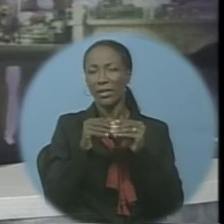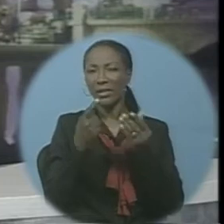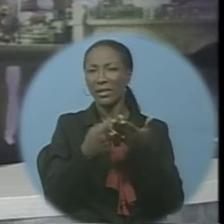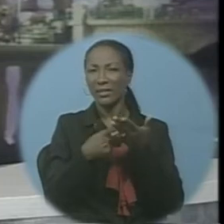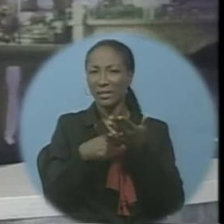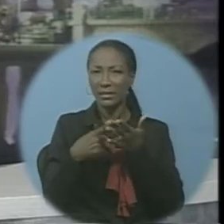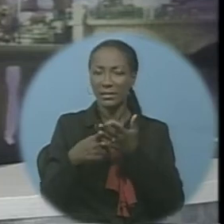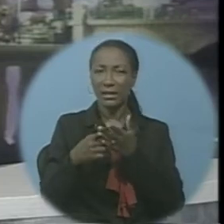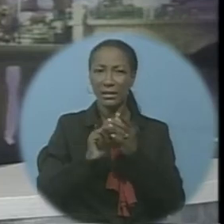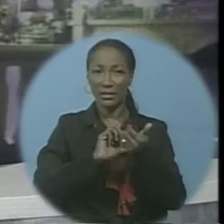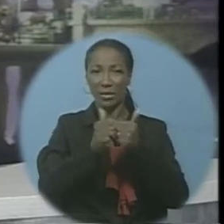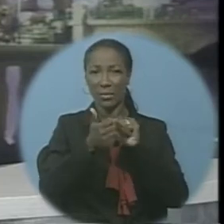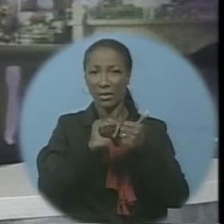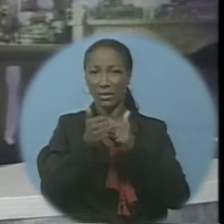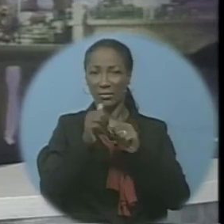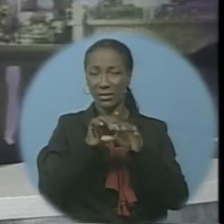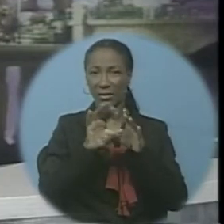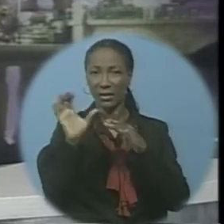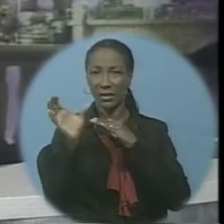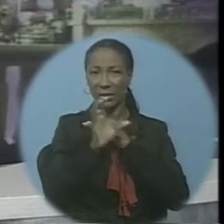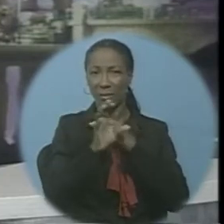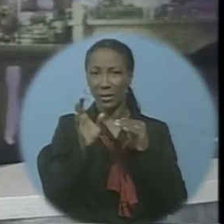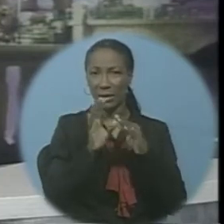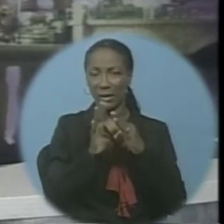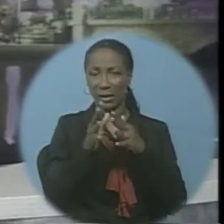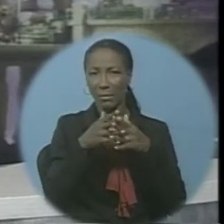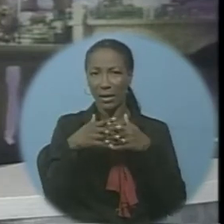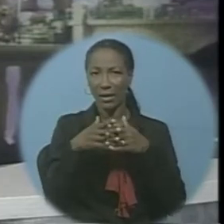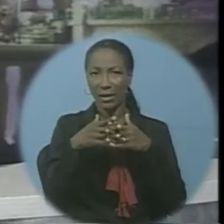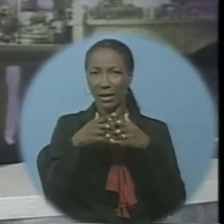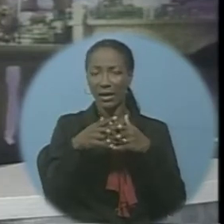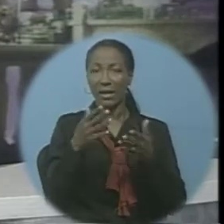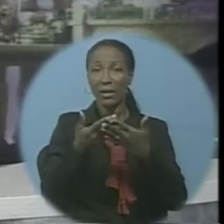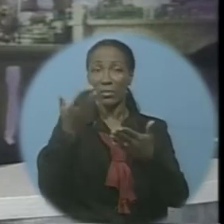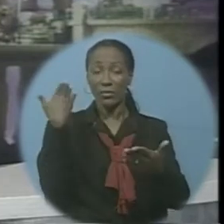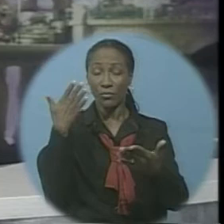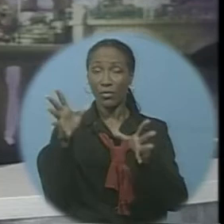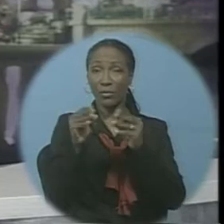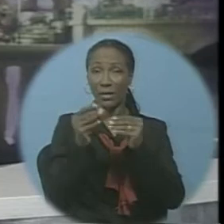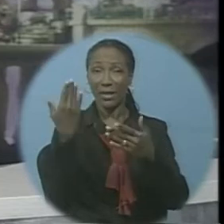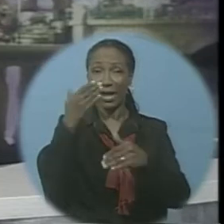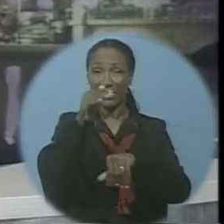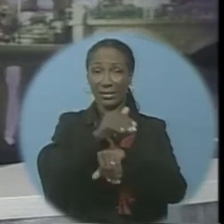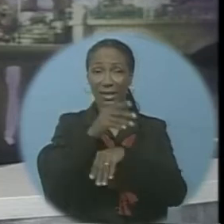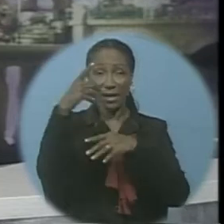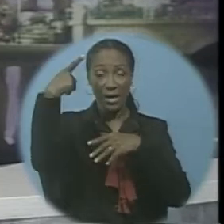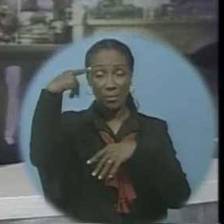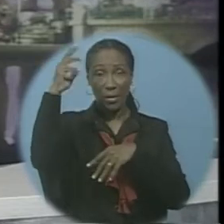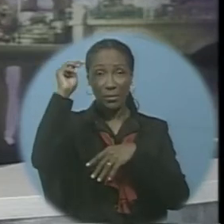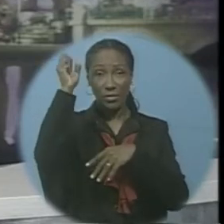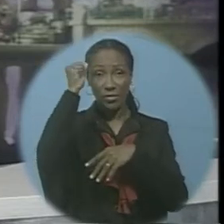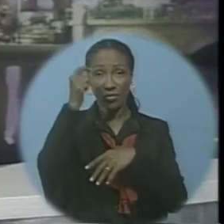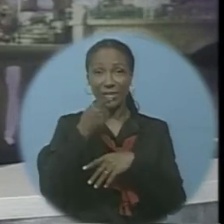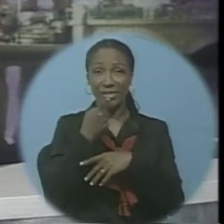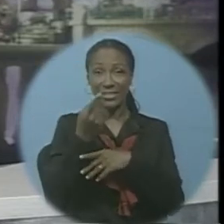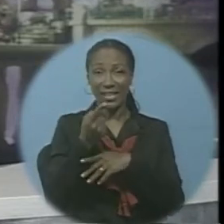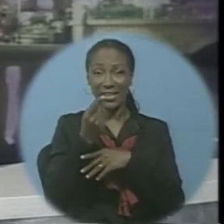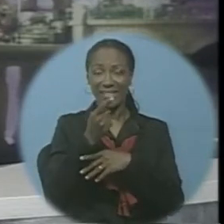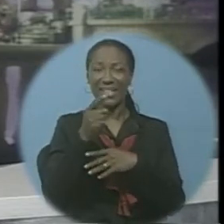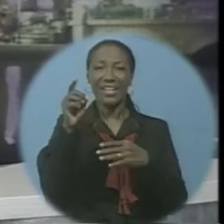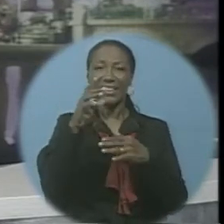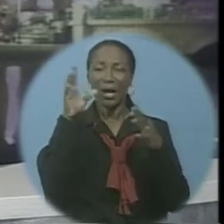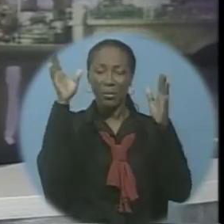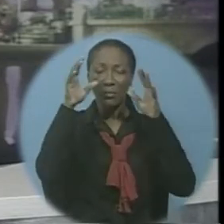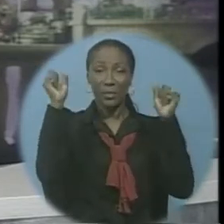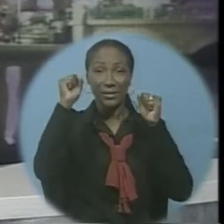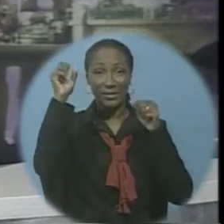In an interview last night ahead of the meeting, Prime Minister Stewart noted that President Obama occupies a very special place in